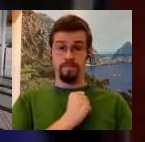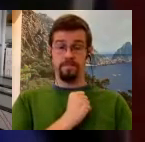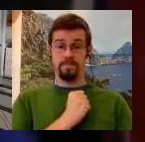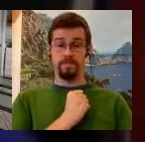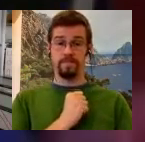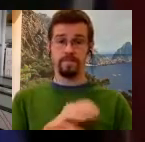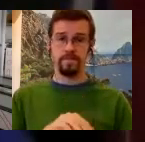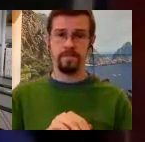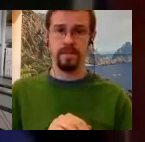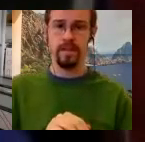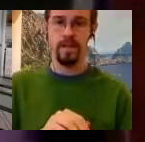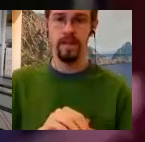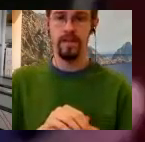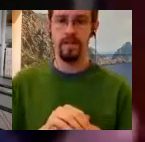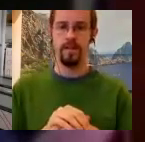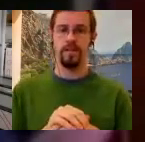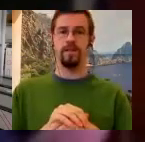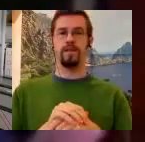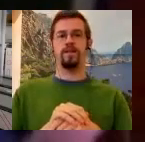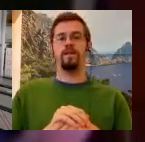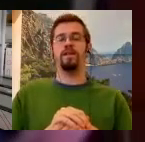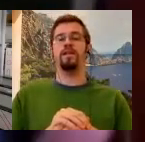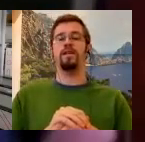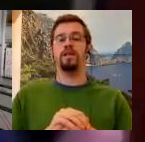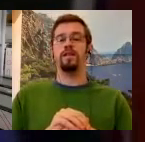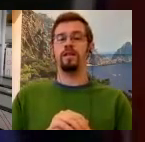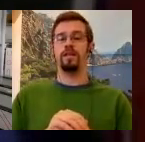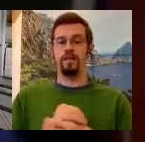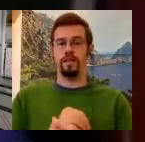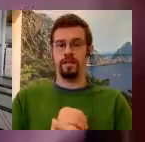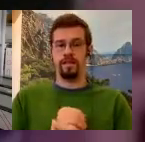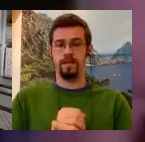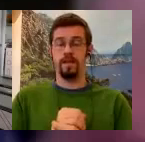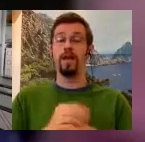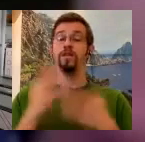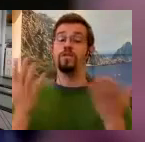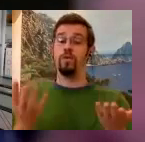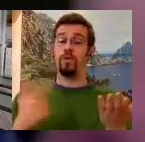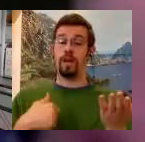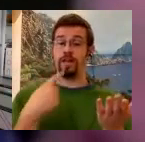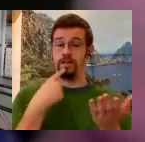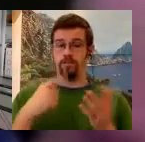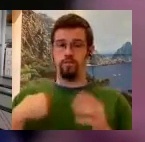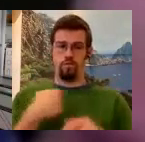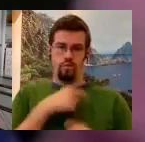All right. I was saying that we started with a mathematical model.